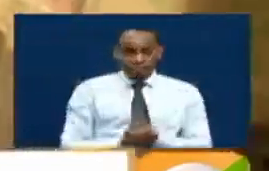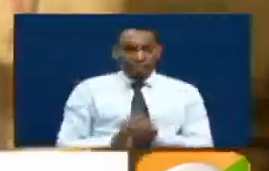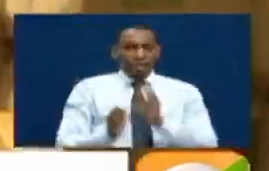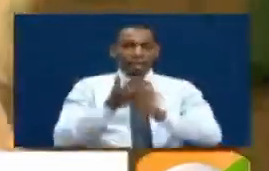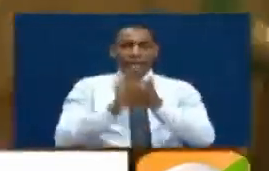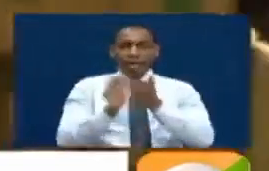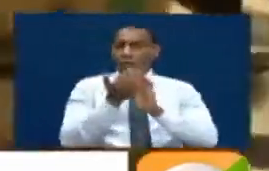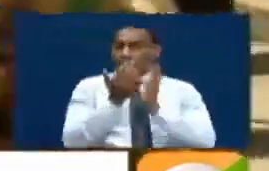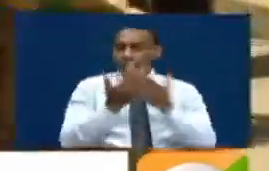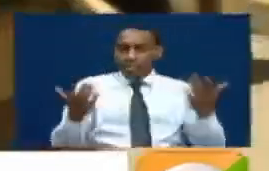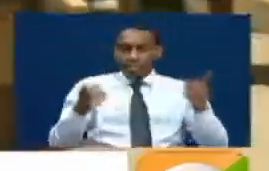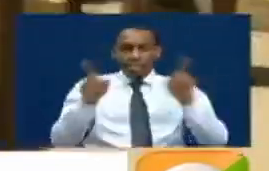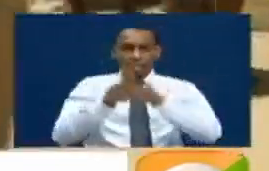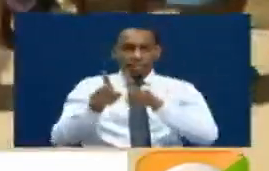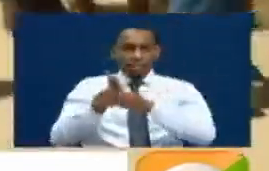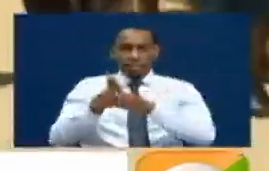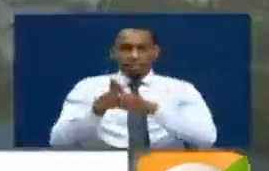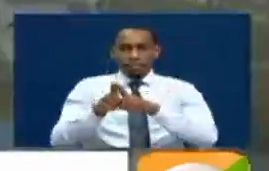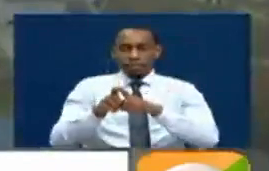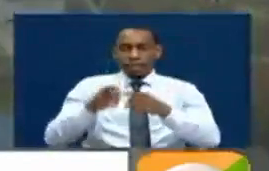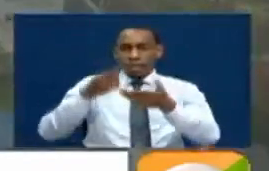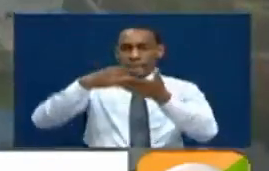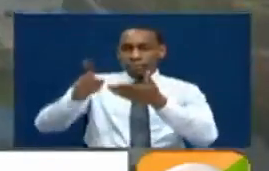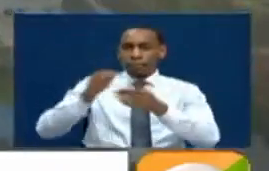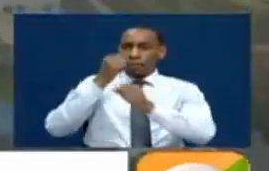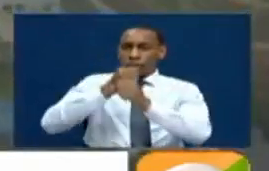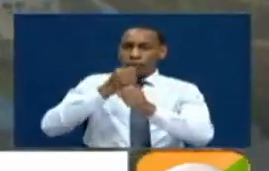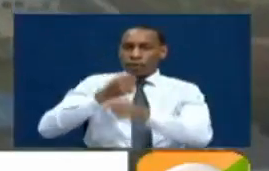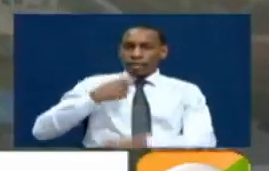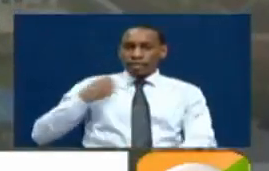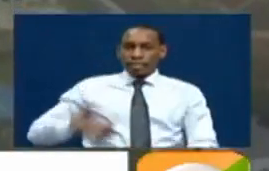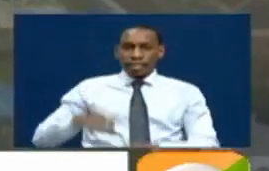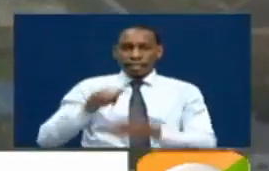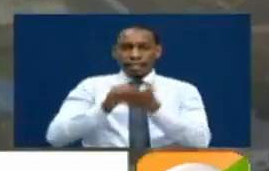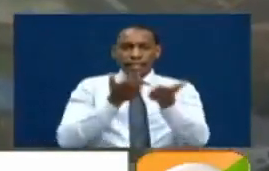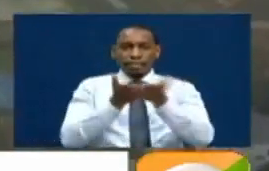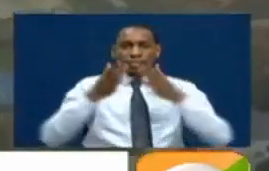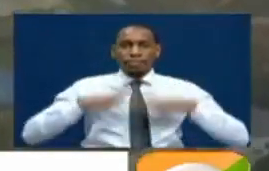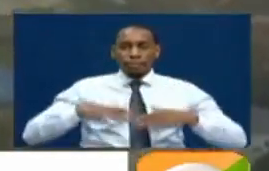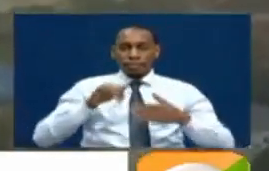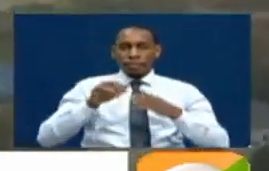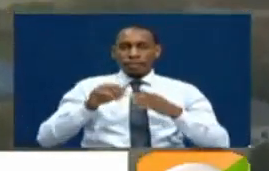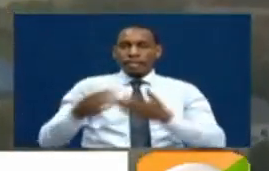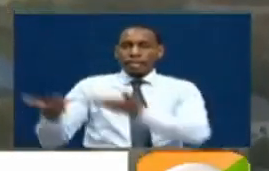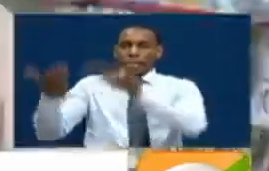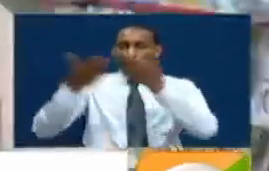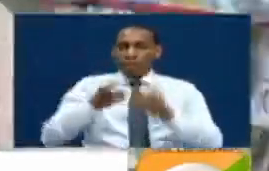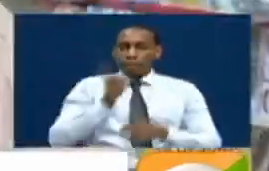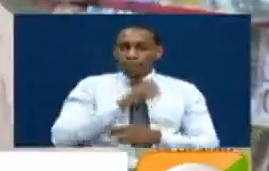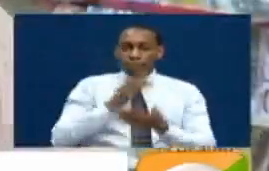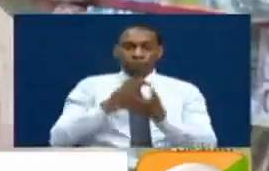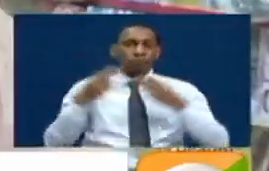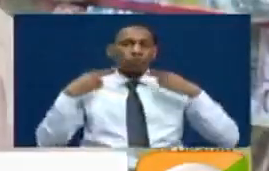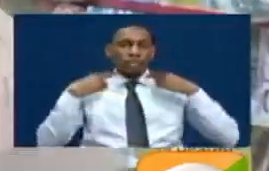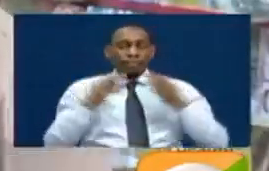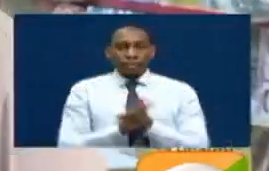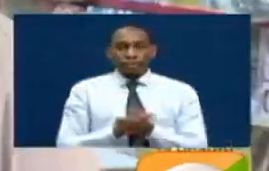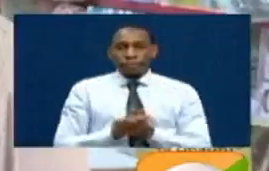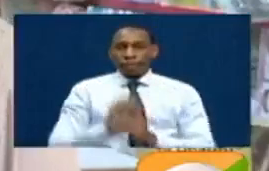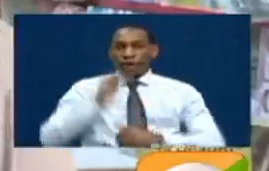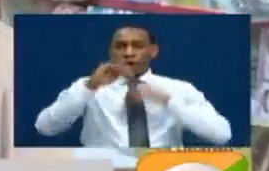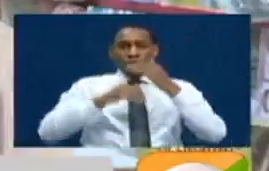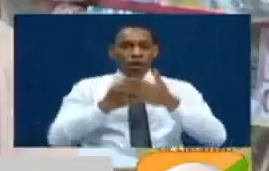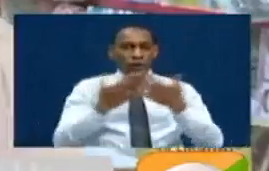being attributed to the halt of clearing operations in China that has left traders with goods already at the port stranded. Ile mizigo yote